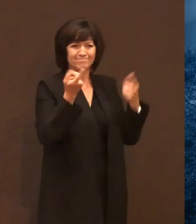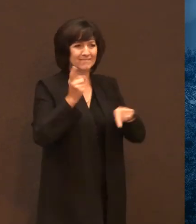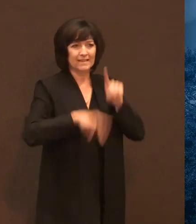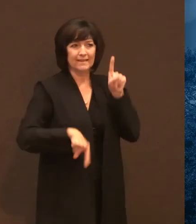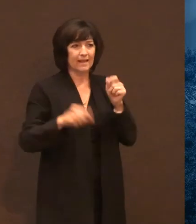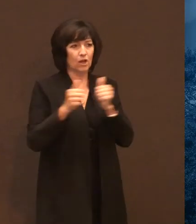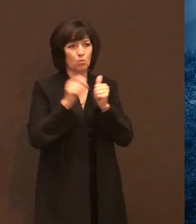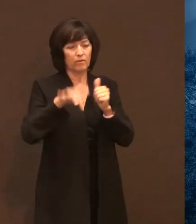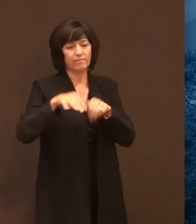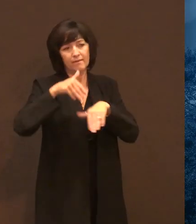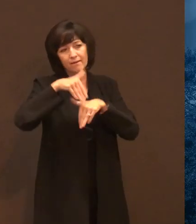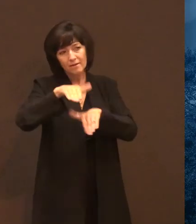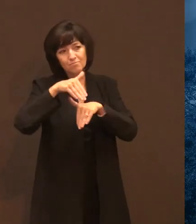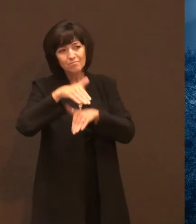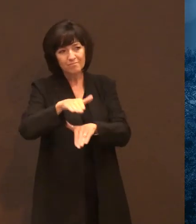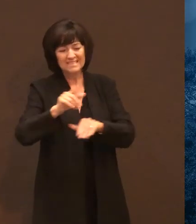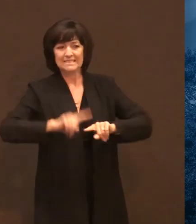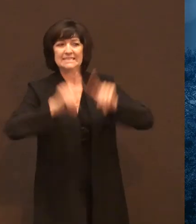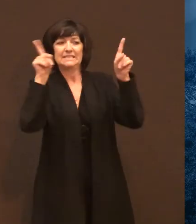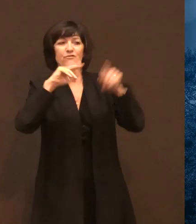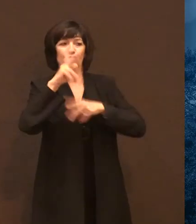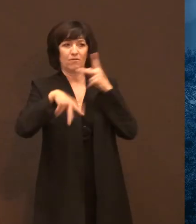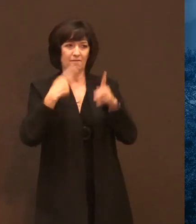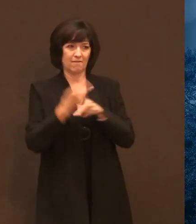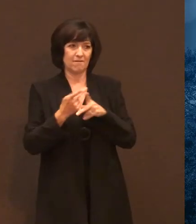very different type of event.